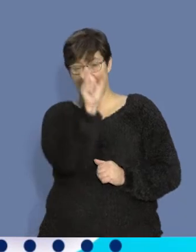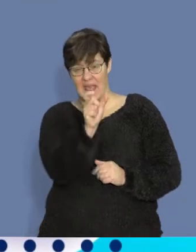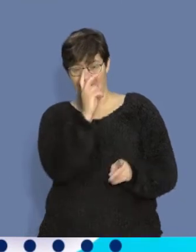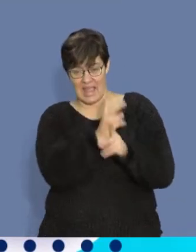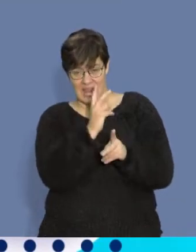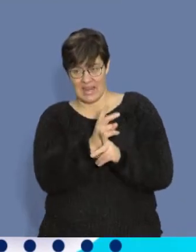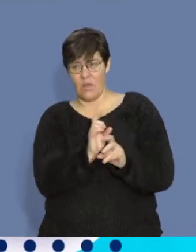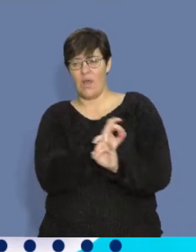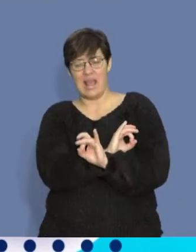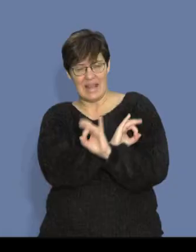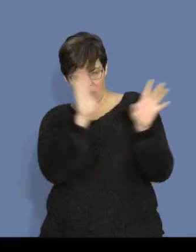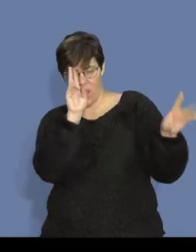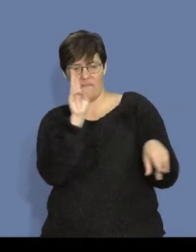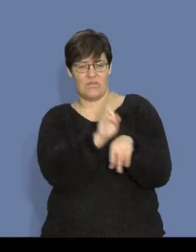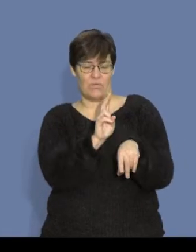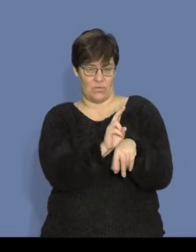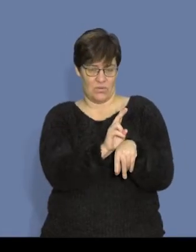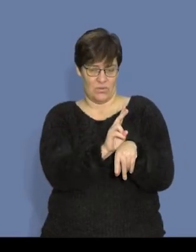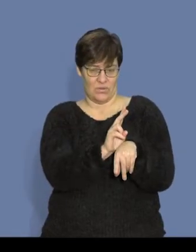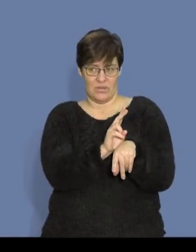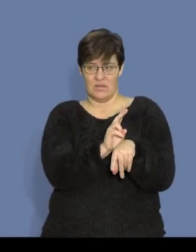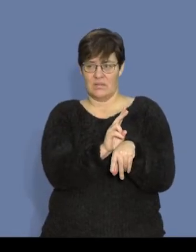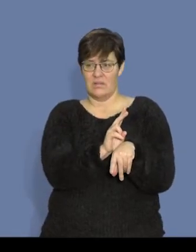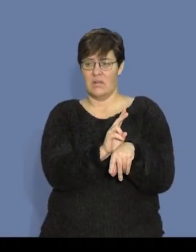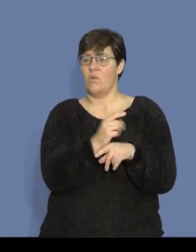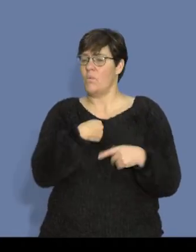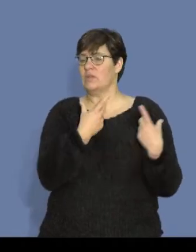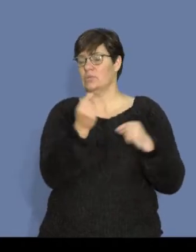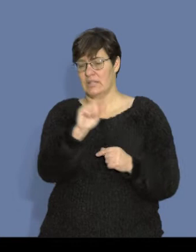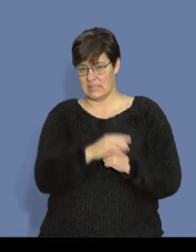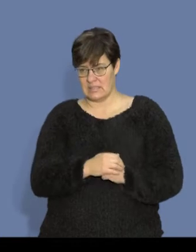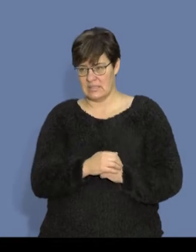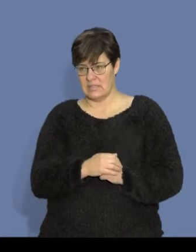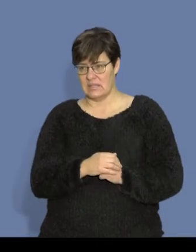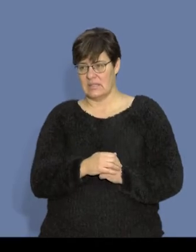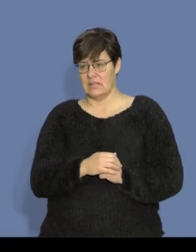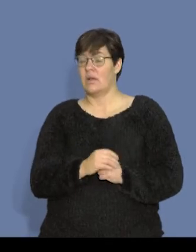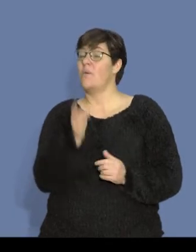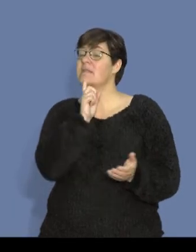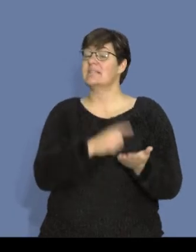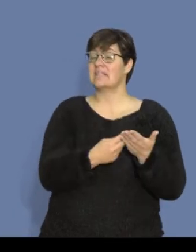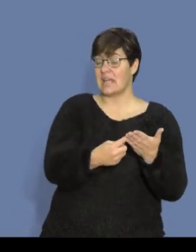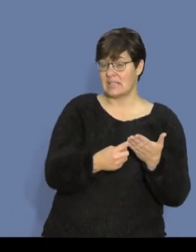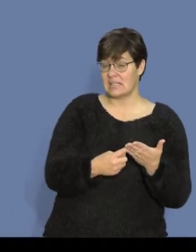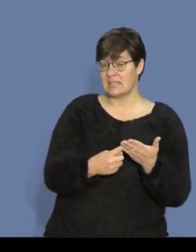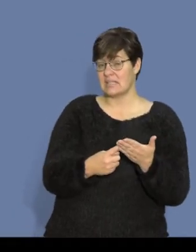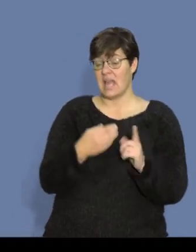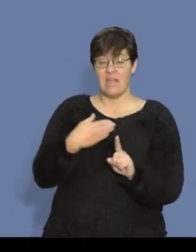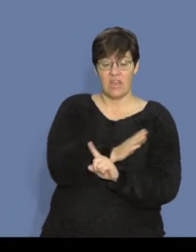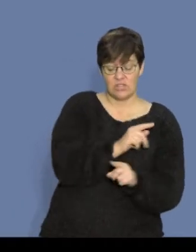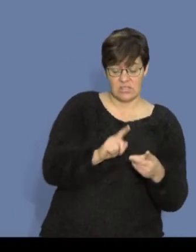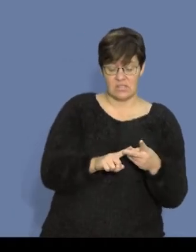phrases again, it will give us a clear overview of our section. Here we go. We discussed